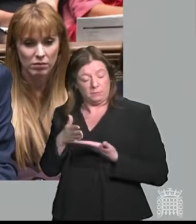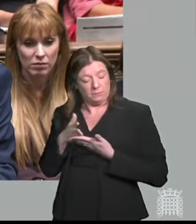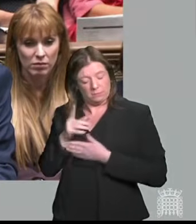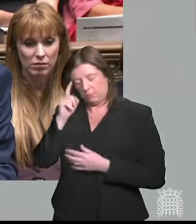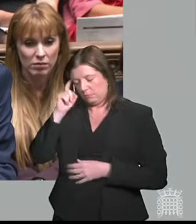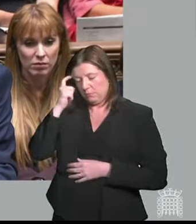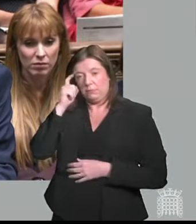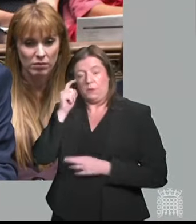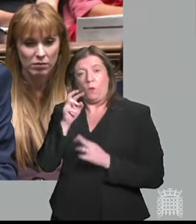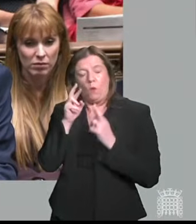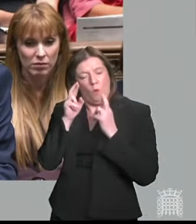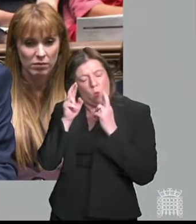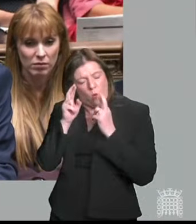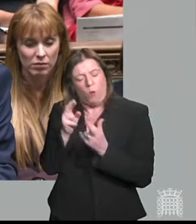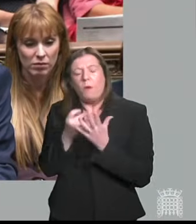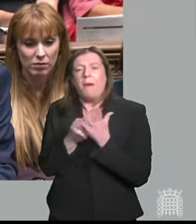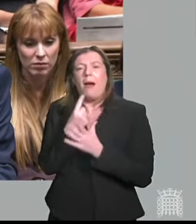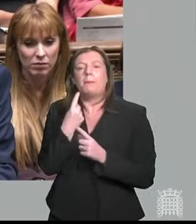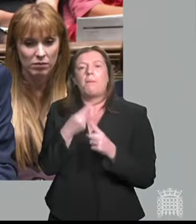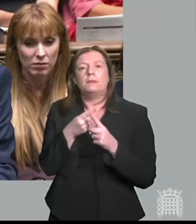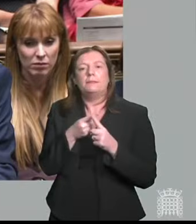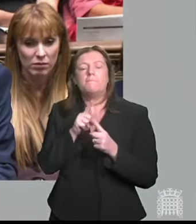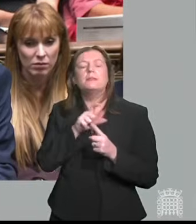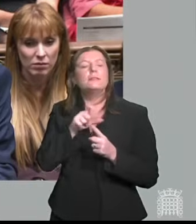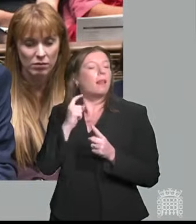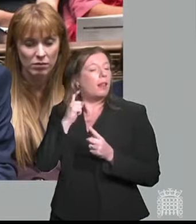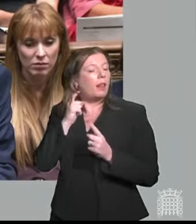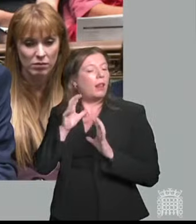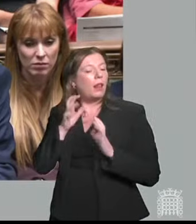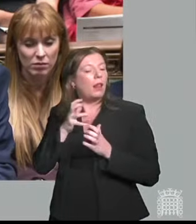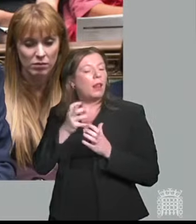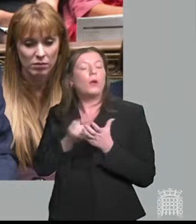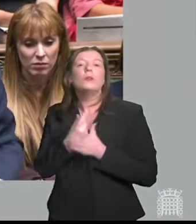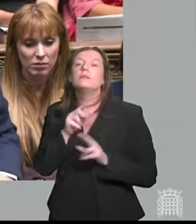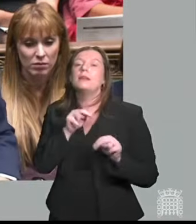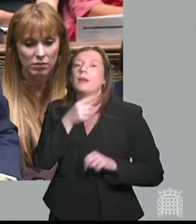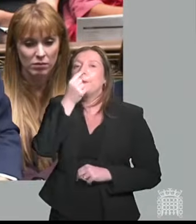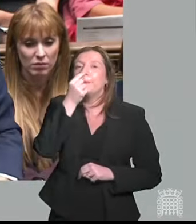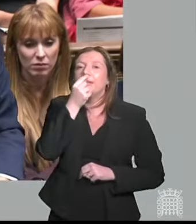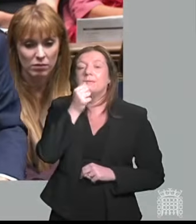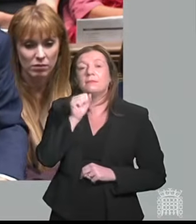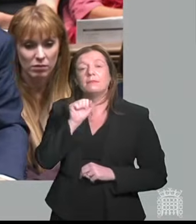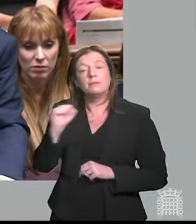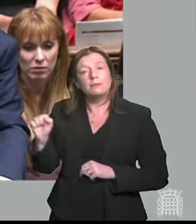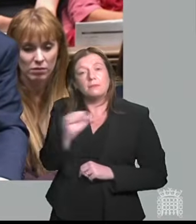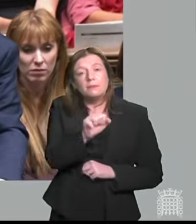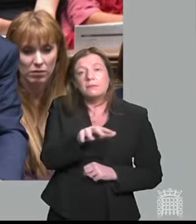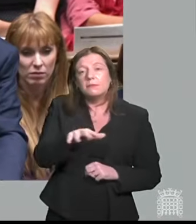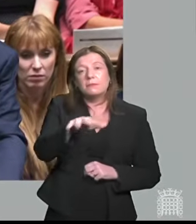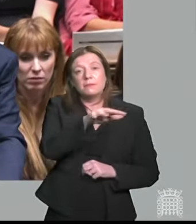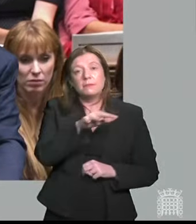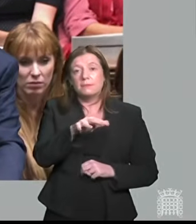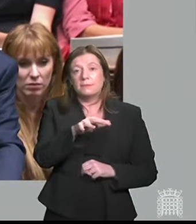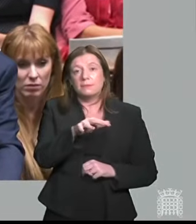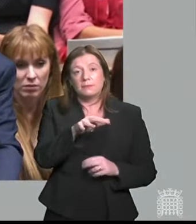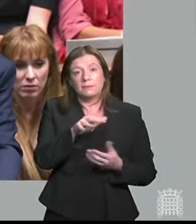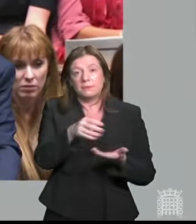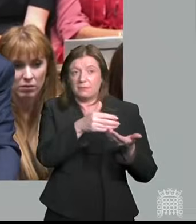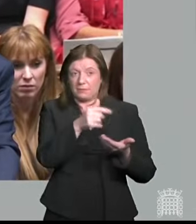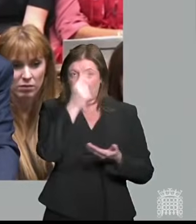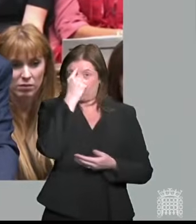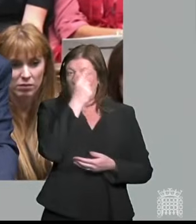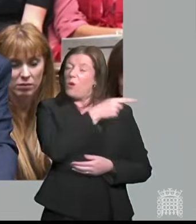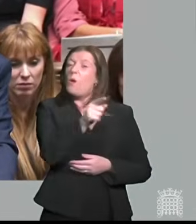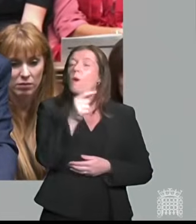they hope for good news, but fear the worst. They know the lives of their loved ones are in the hands of